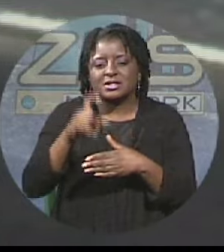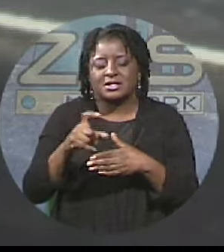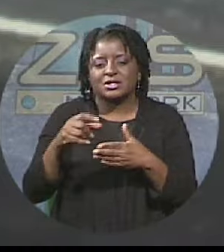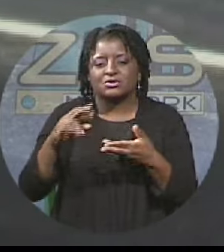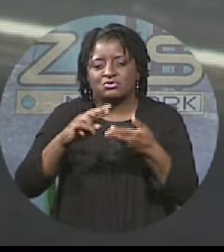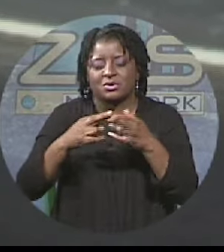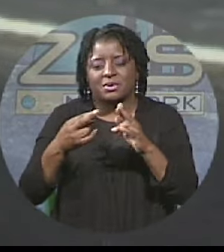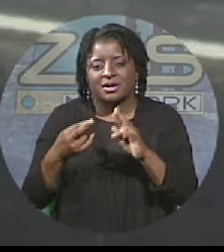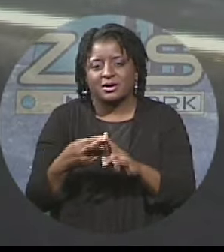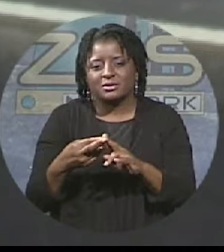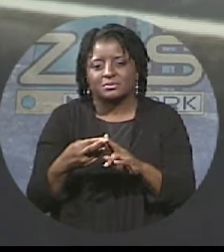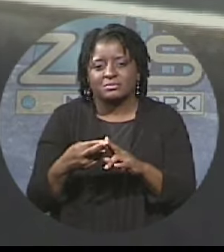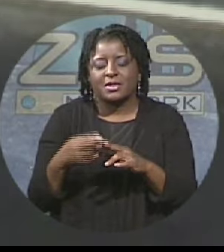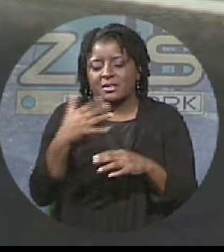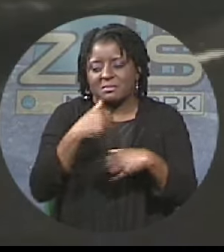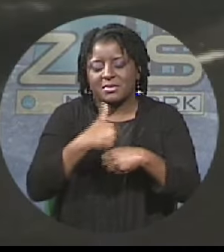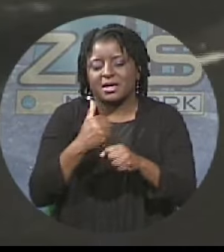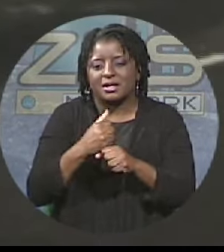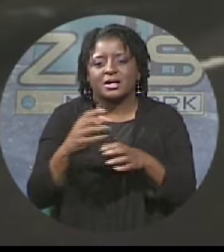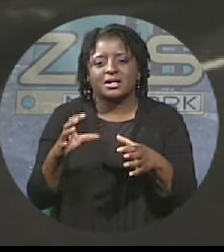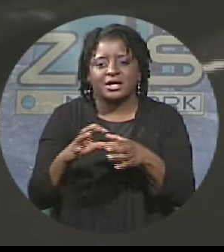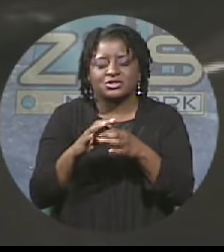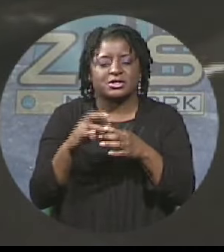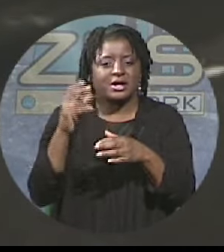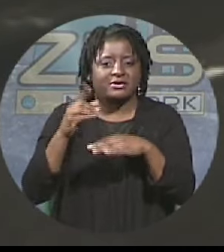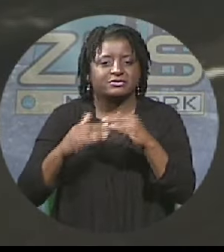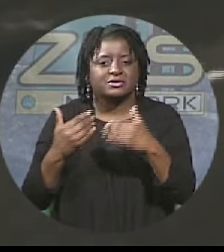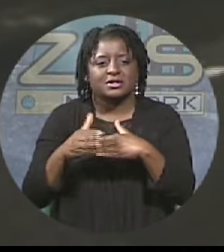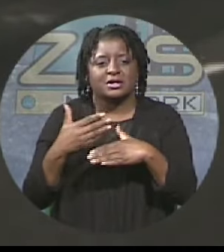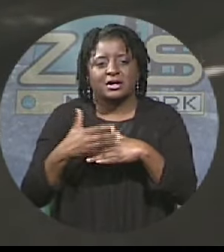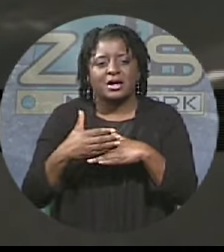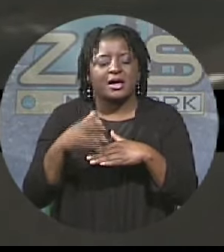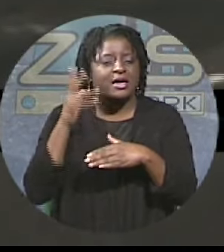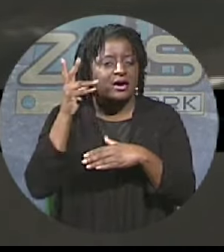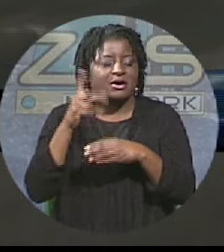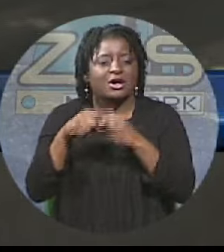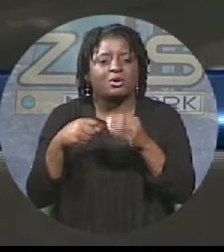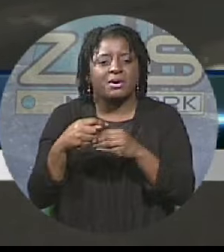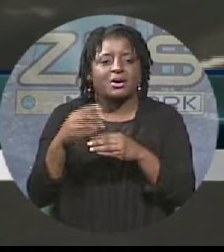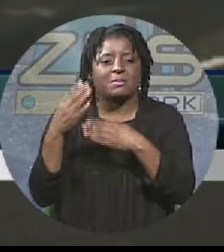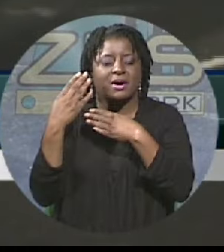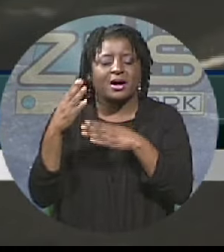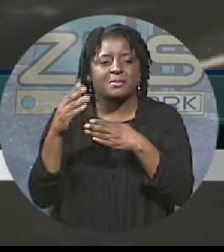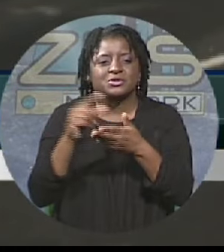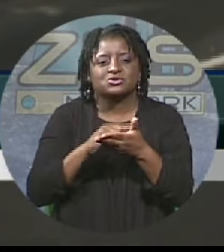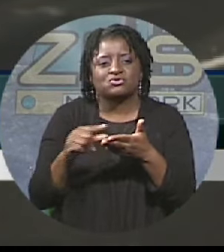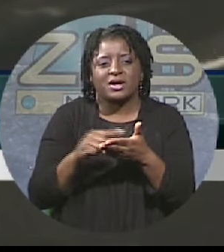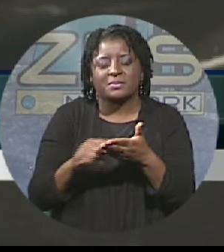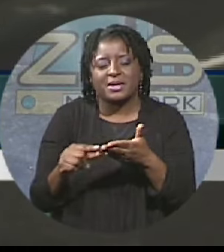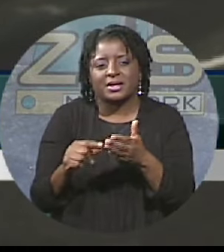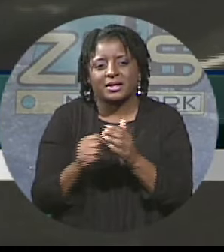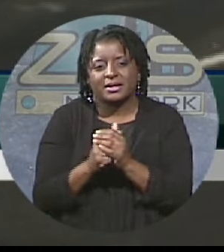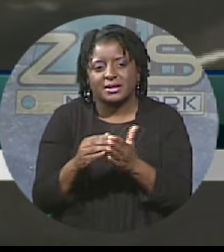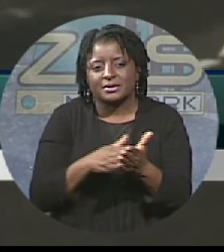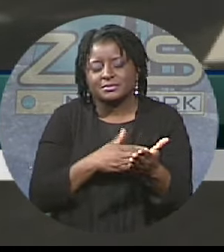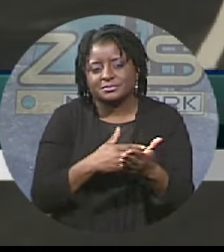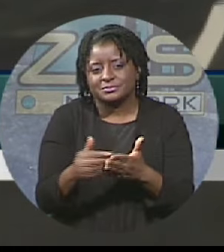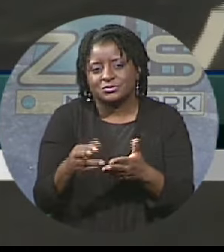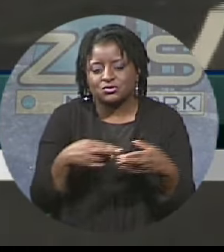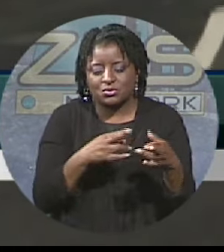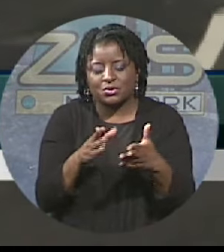pleased to make the connection. Looking to see the work that Bahamas Striping has done, in fact, to inspect the work that has been done, period, on Lighthouse Road. And I'm very,